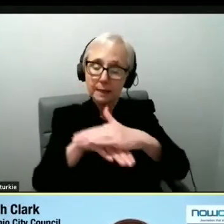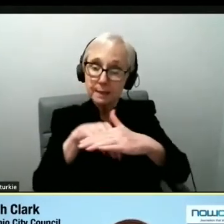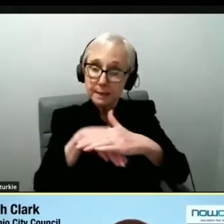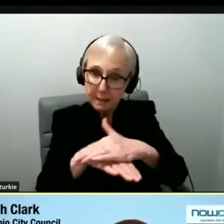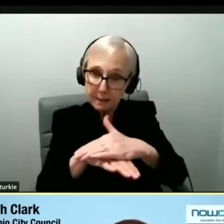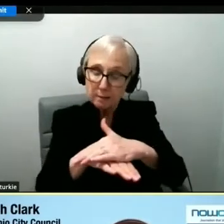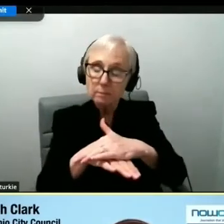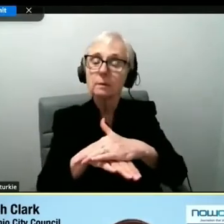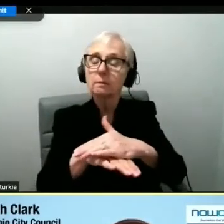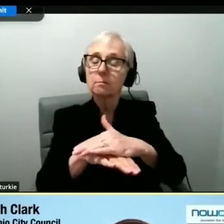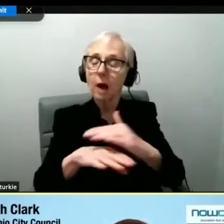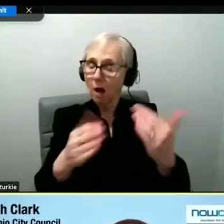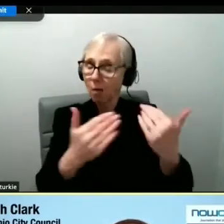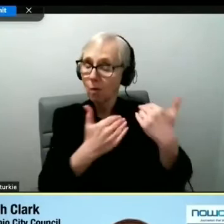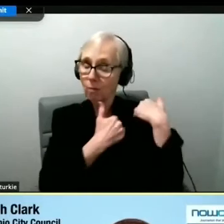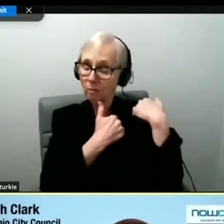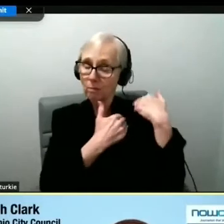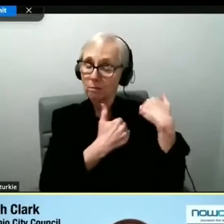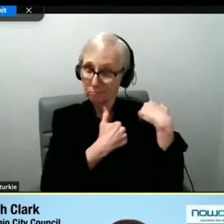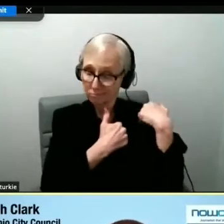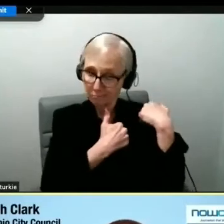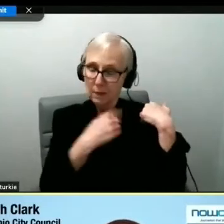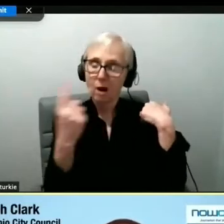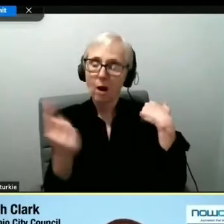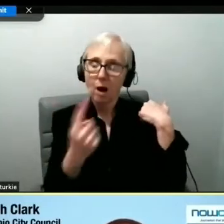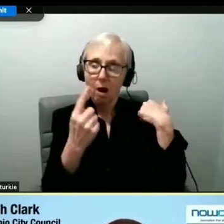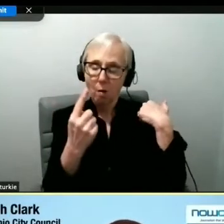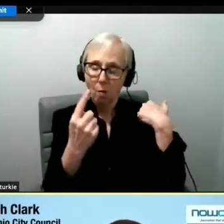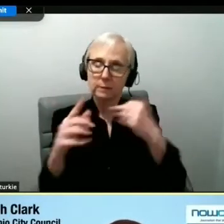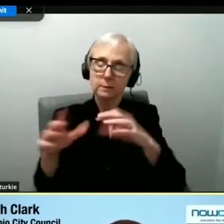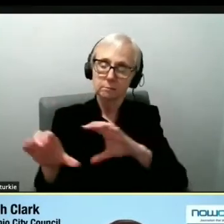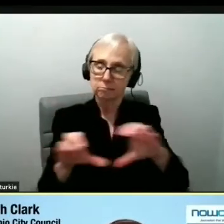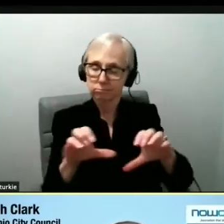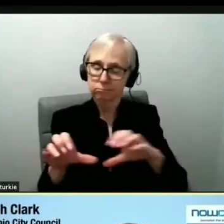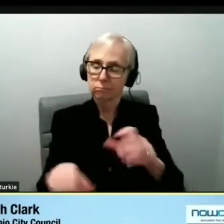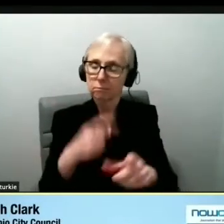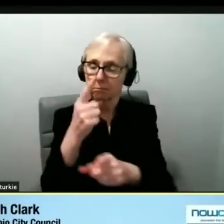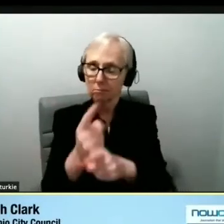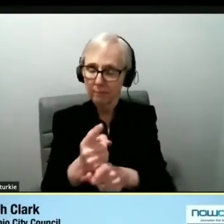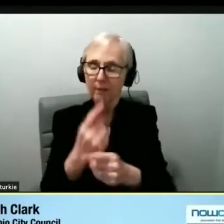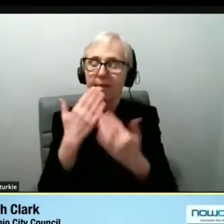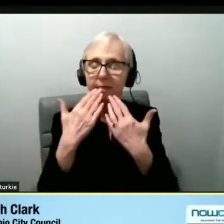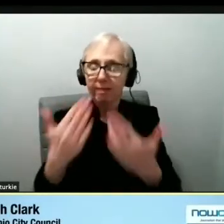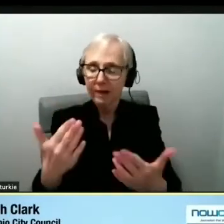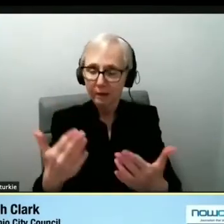I will remain accountable, and I will always deliver action. Thank you.